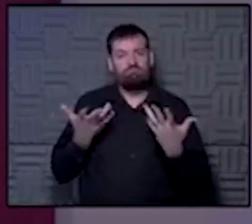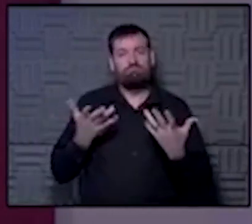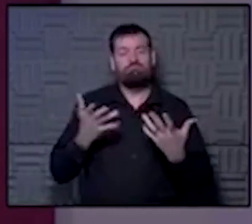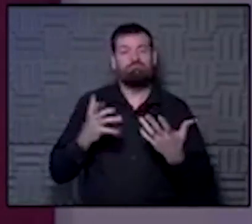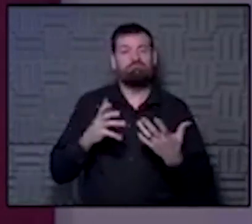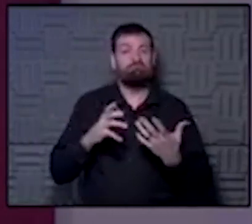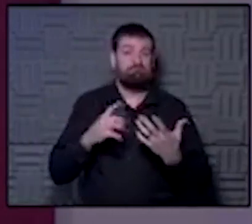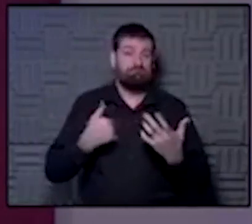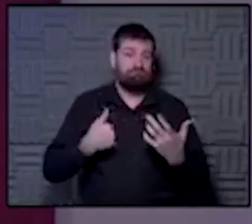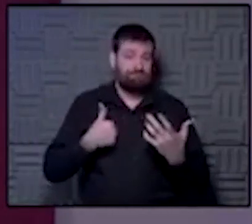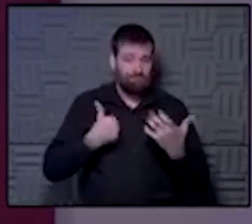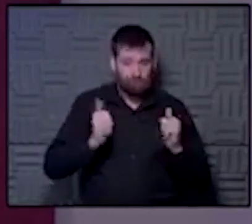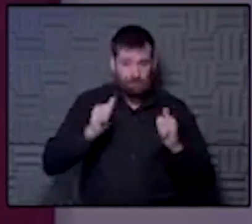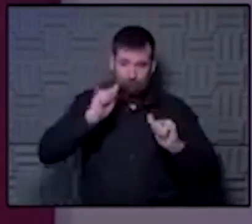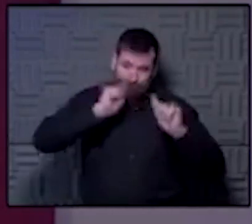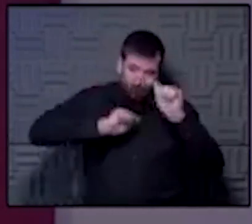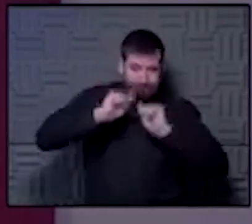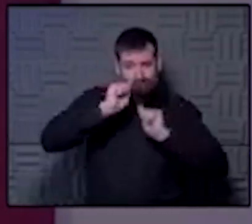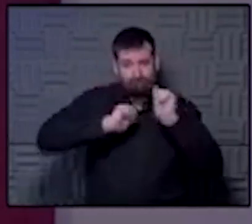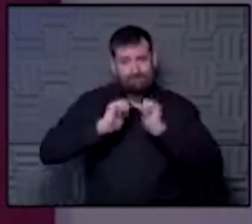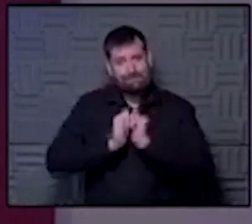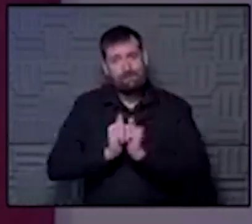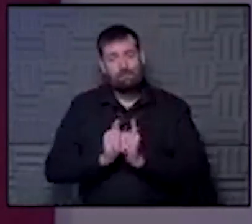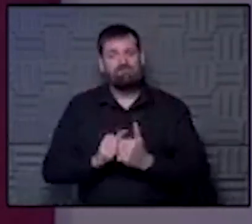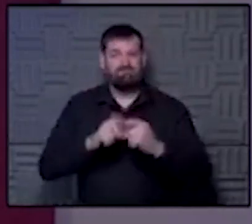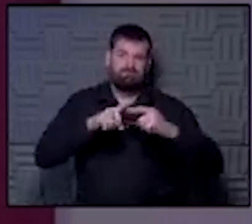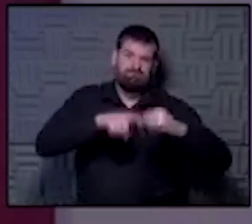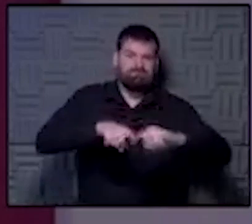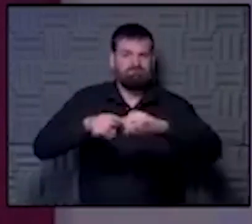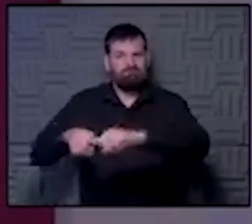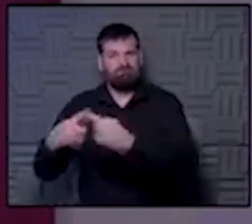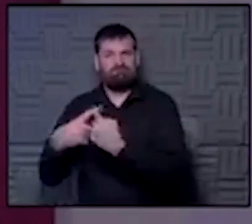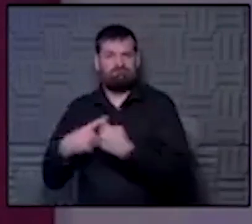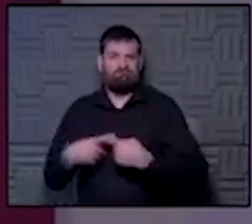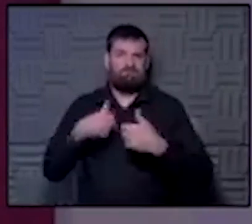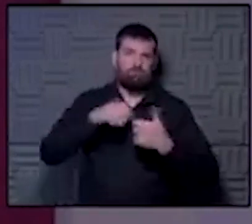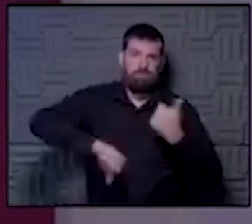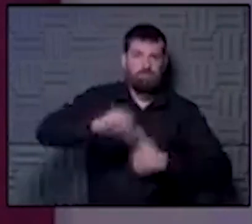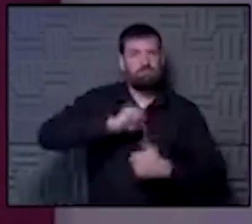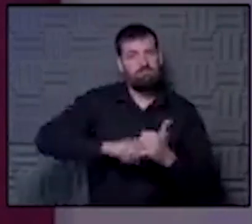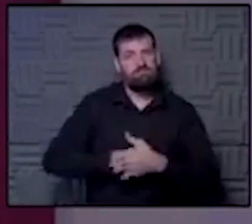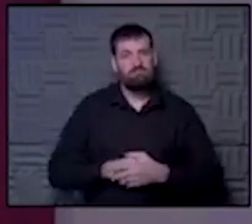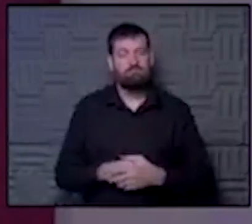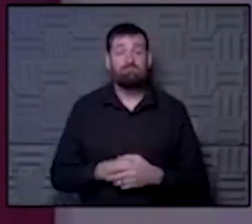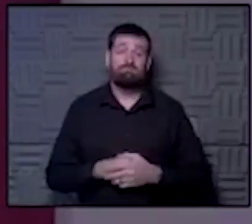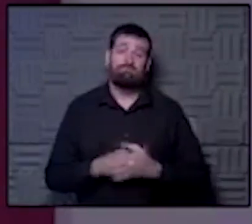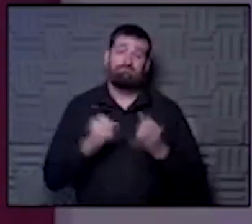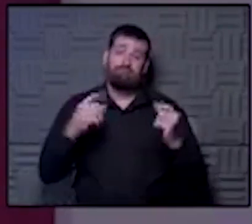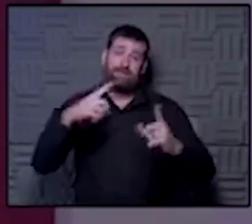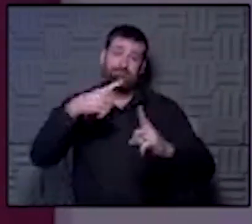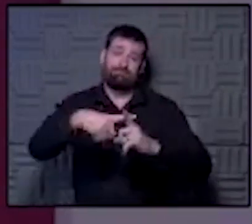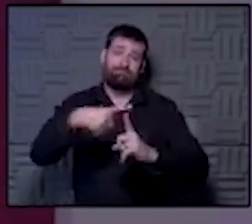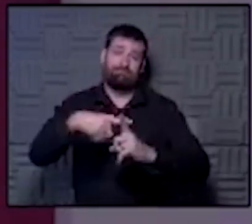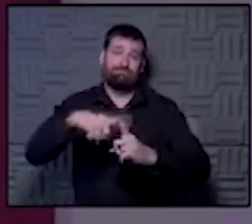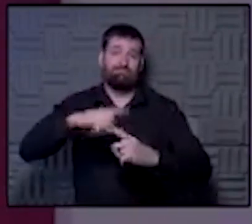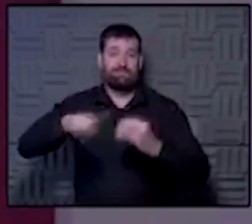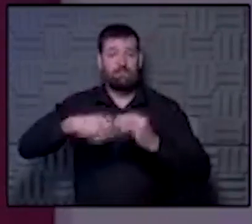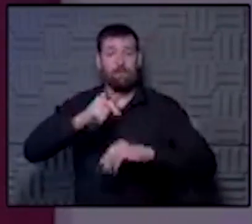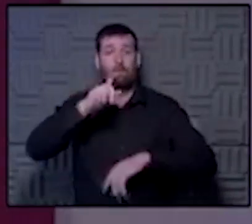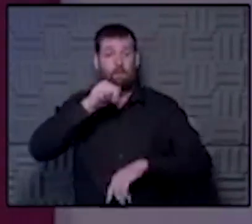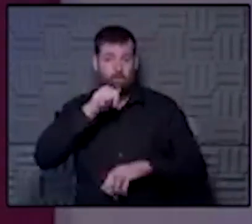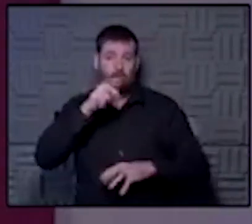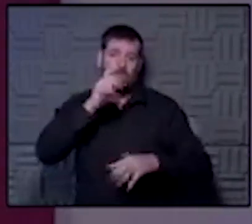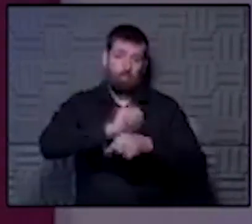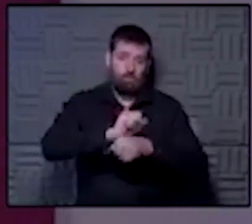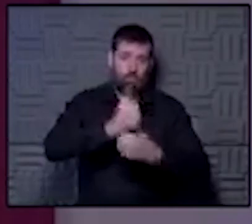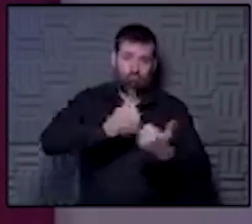connections as we're all kind of going through this together, and we're really reliant on one another. So I think there's been a lot of silver linings in regards to the people that we're working with